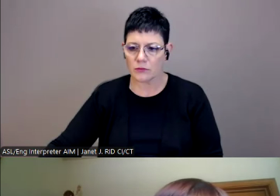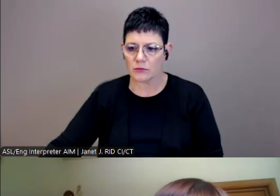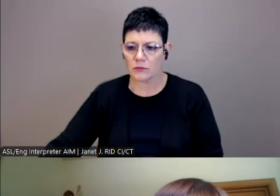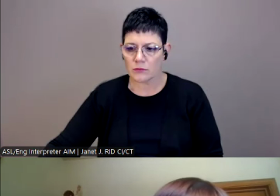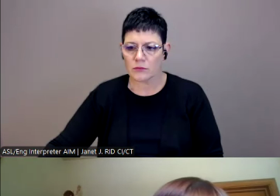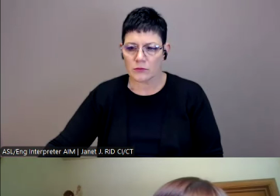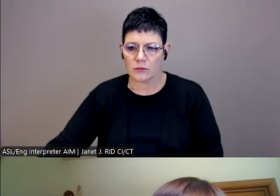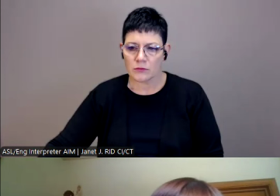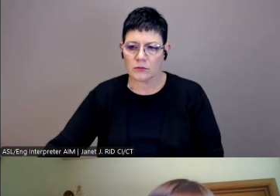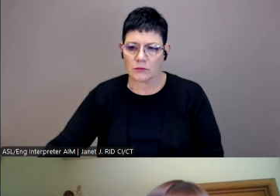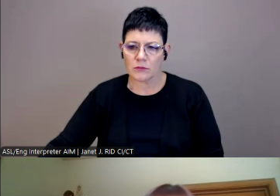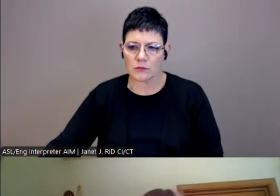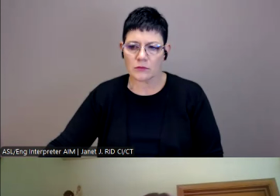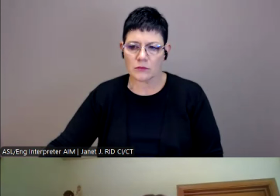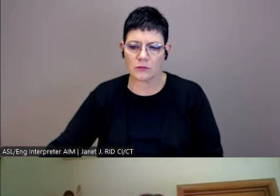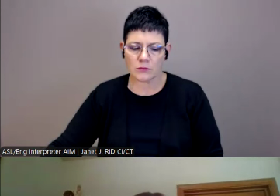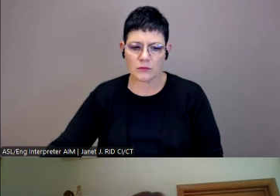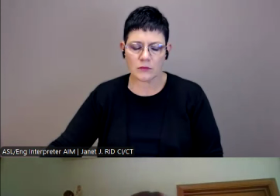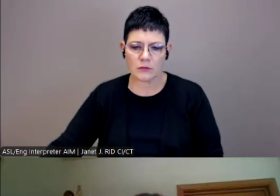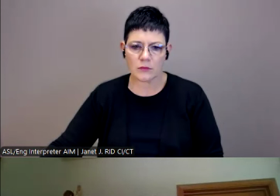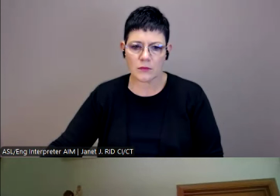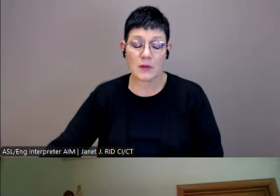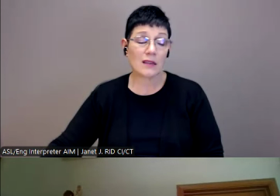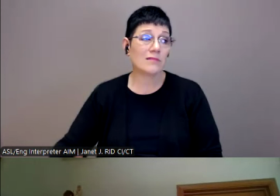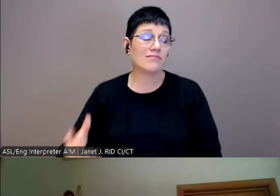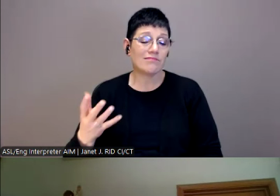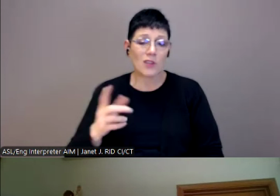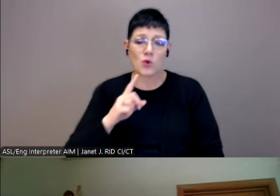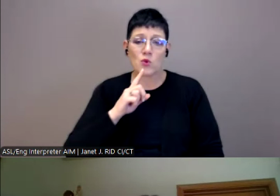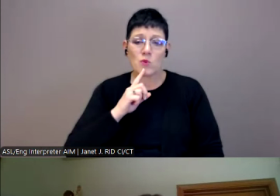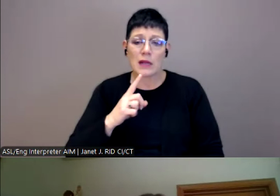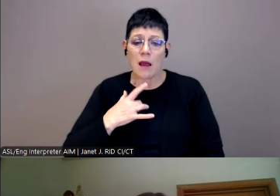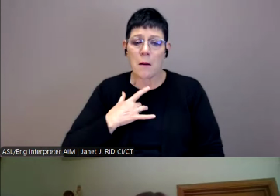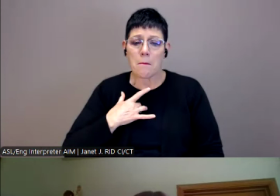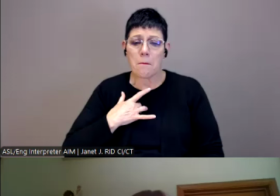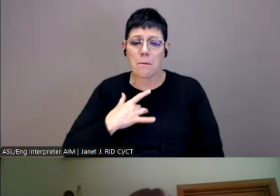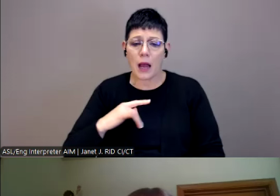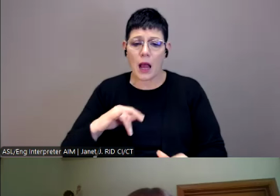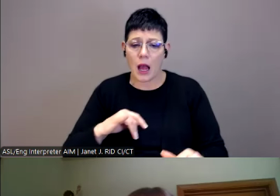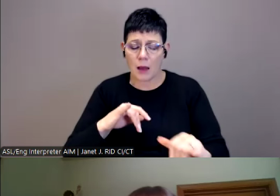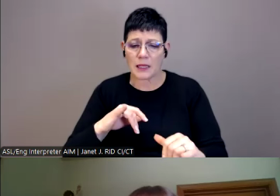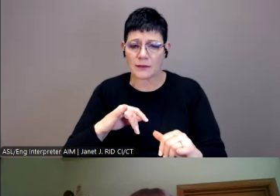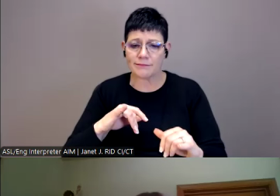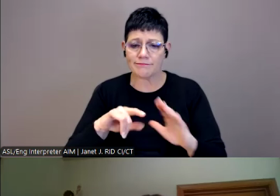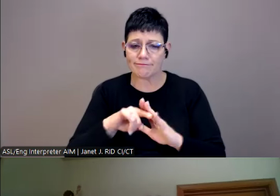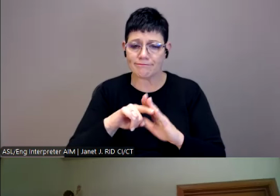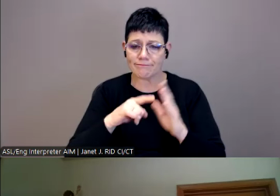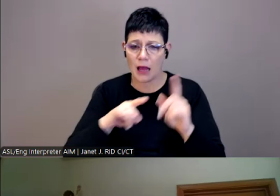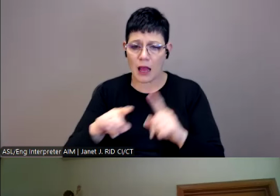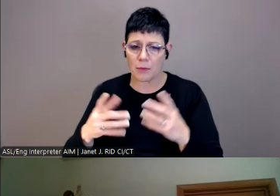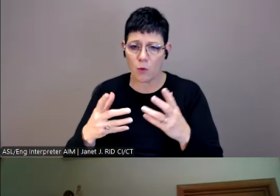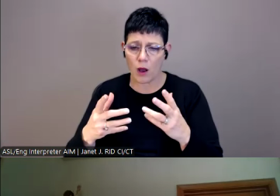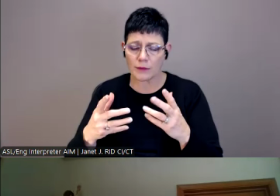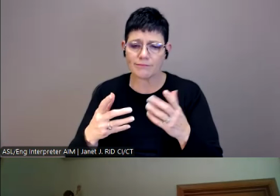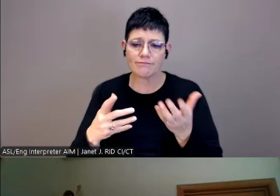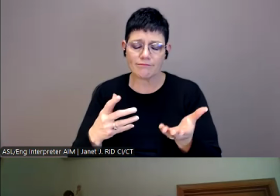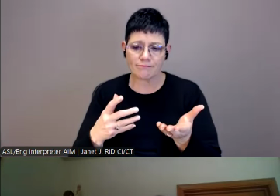say really one of the biggest common pitfalls that I think could be the most,